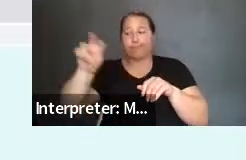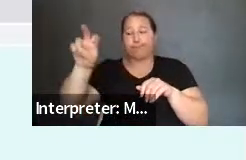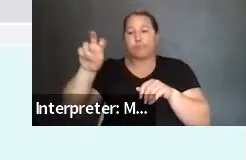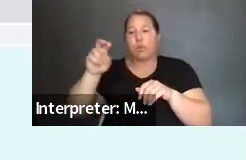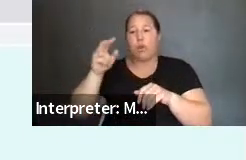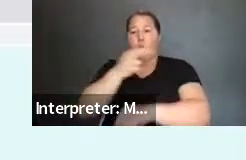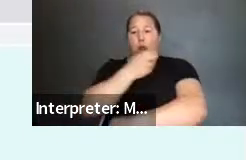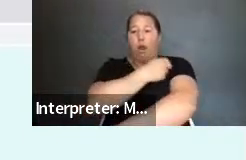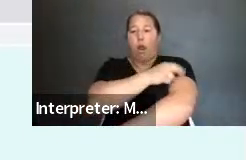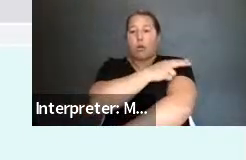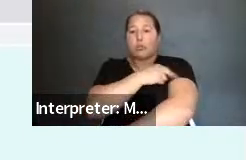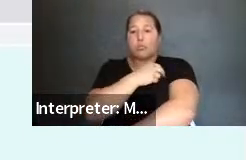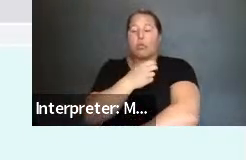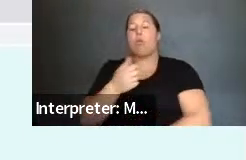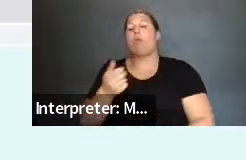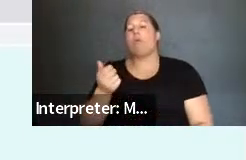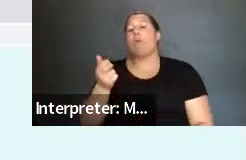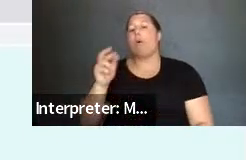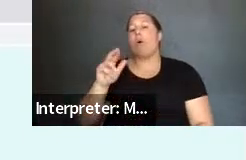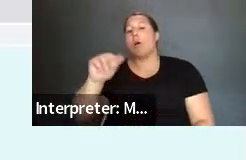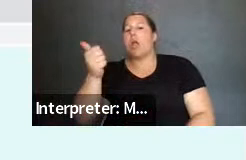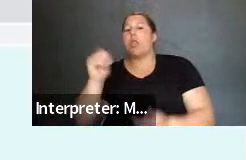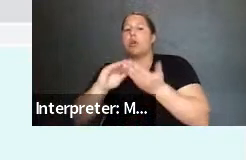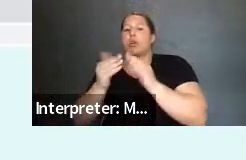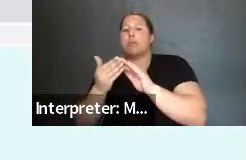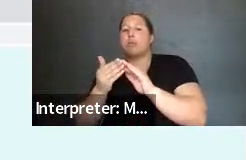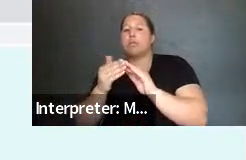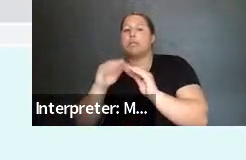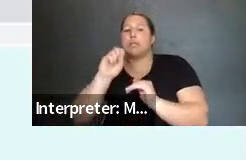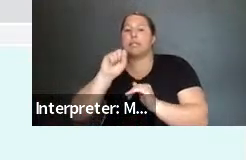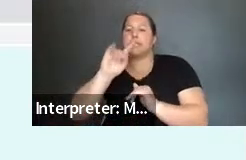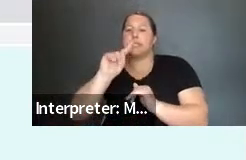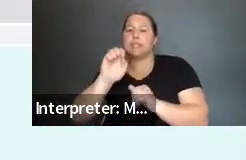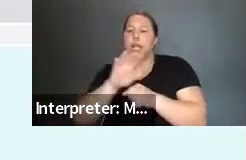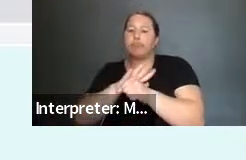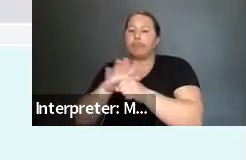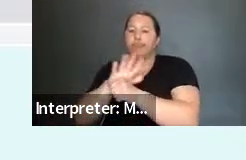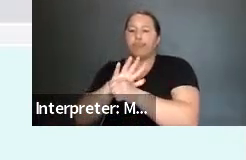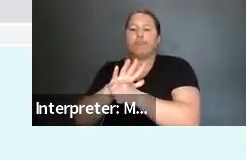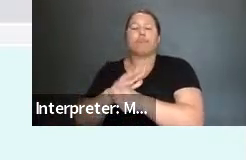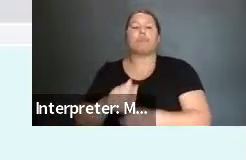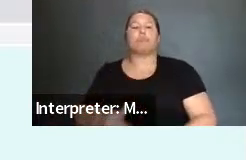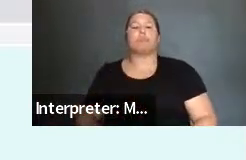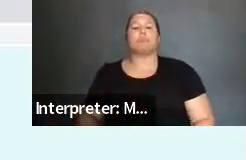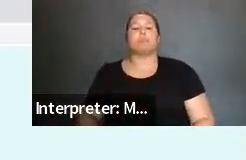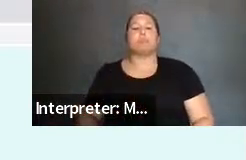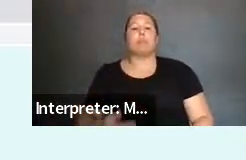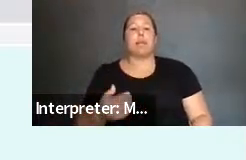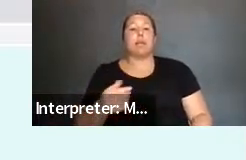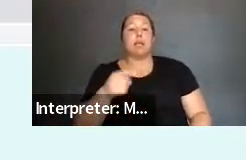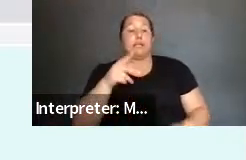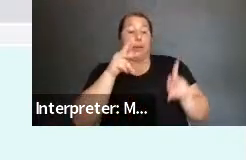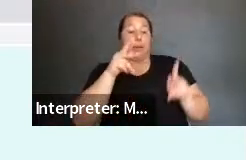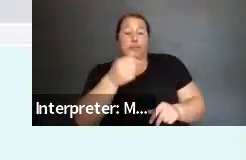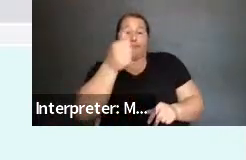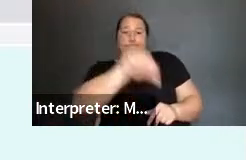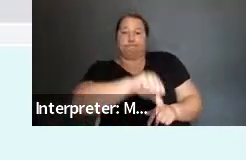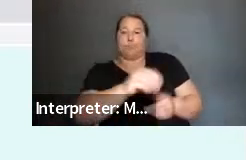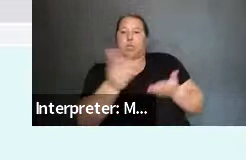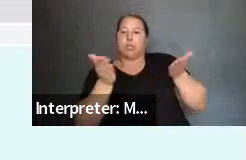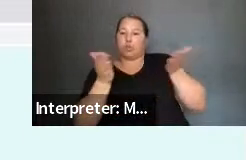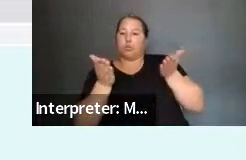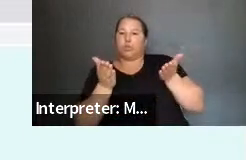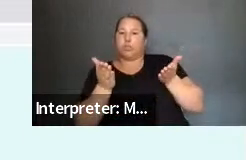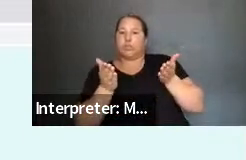they transported to another community site? Did they decline PIC services?